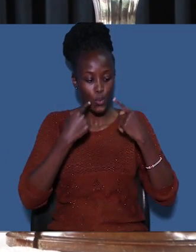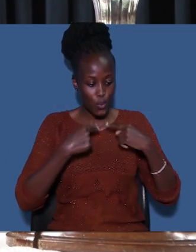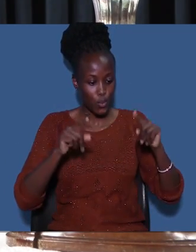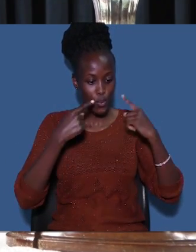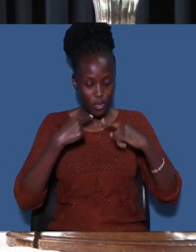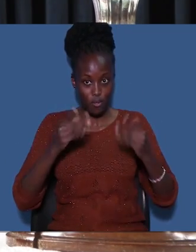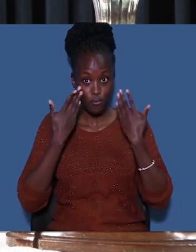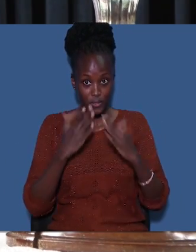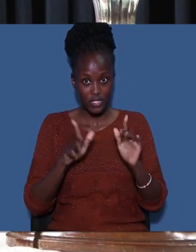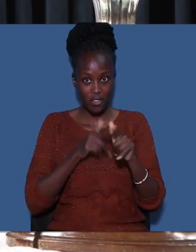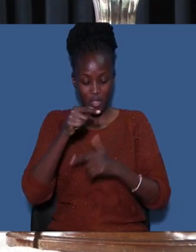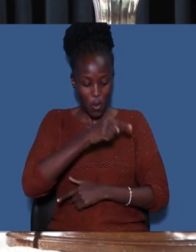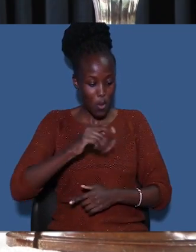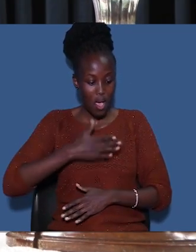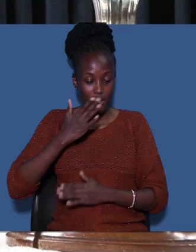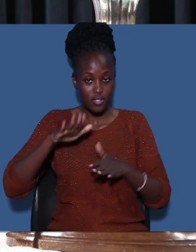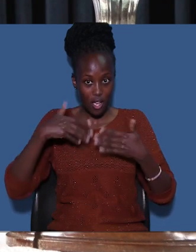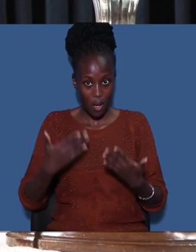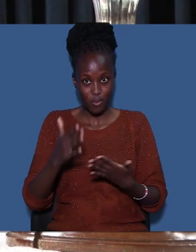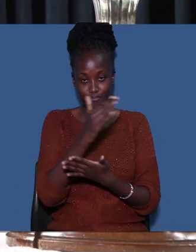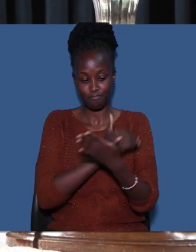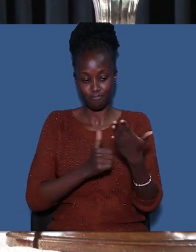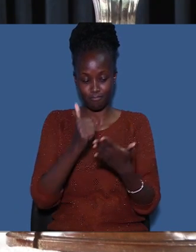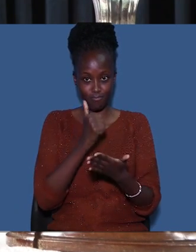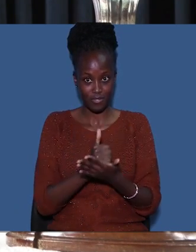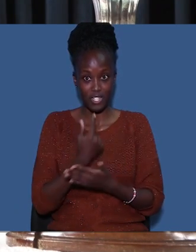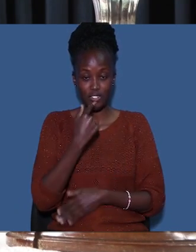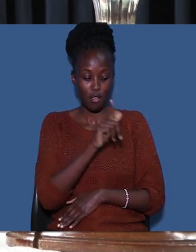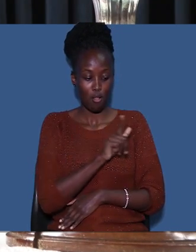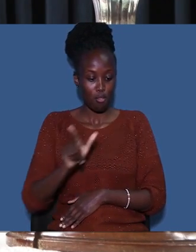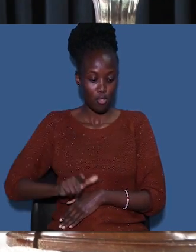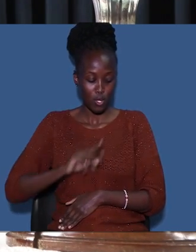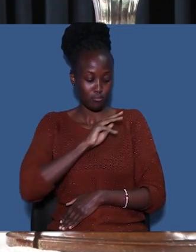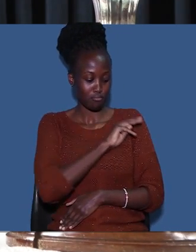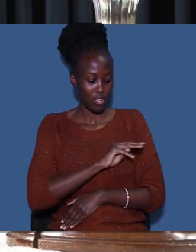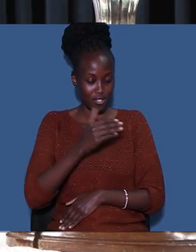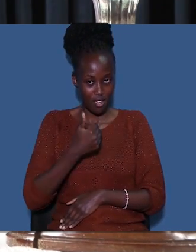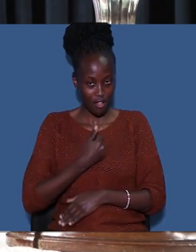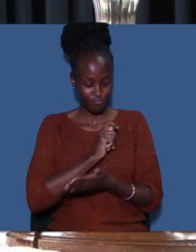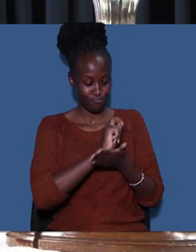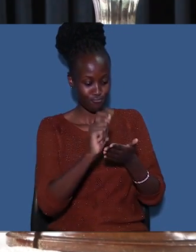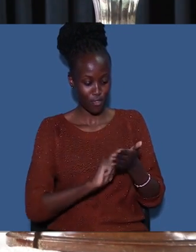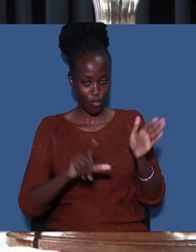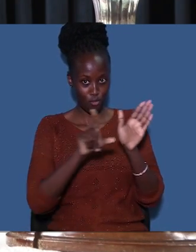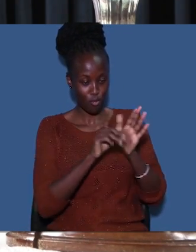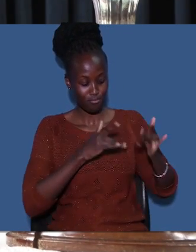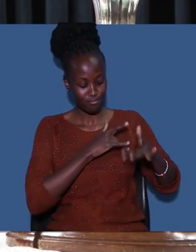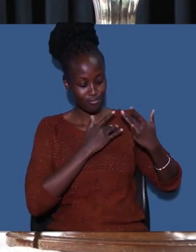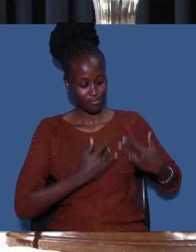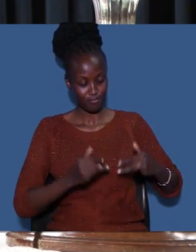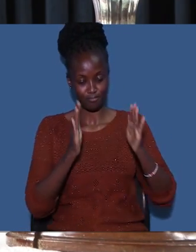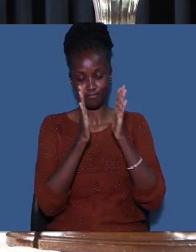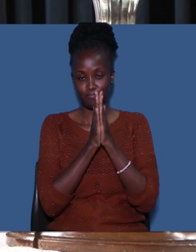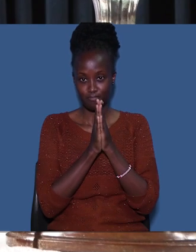always respond by saying, Amen. Lord, have mercy and write these laws in our hearts, we pray. The reading